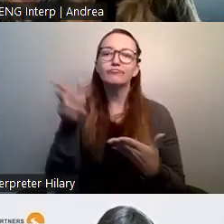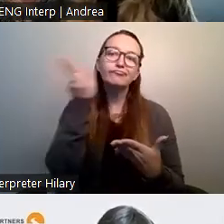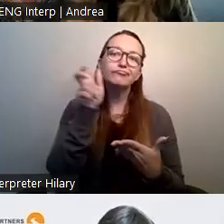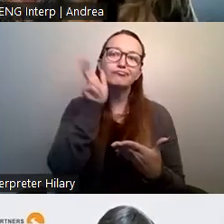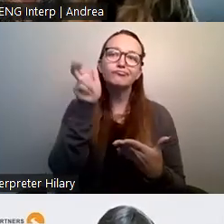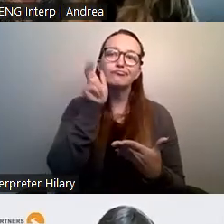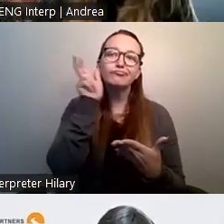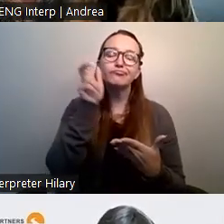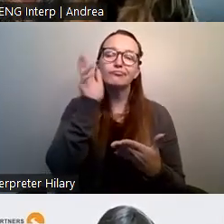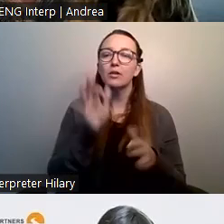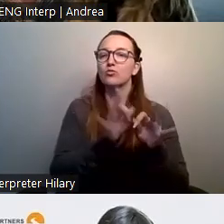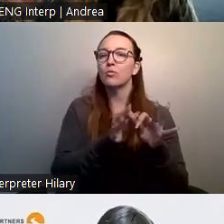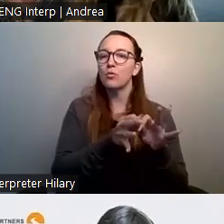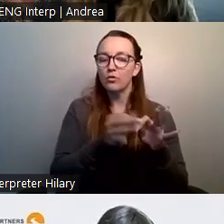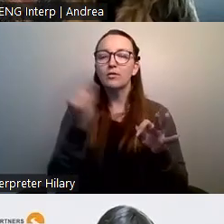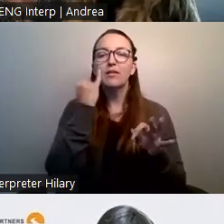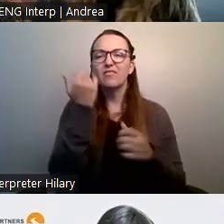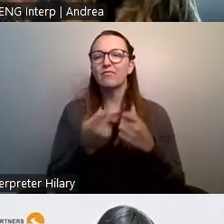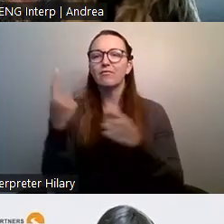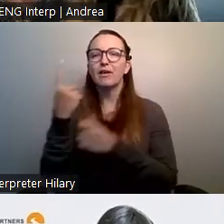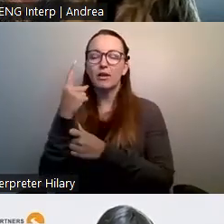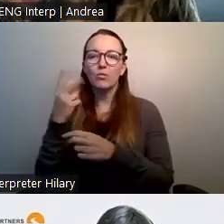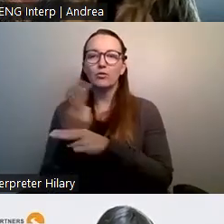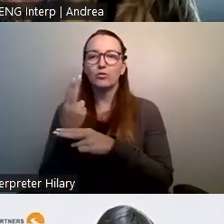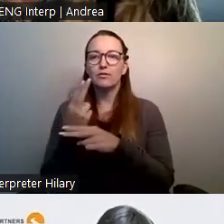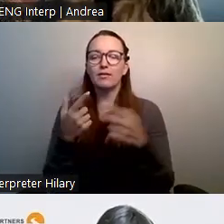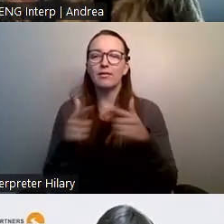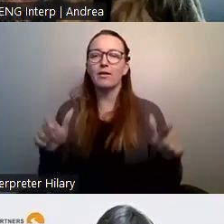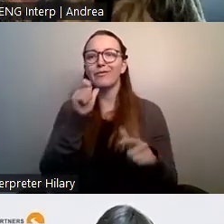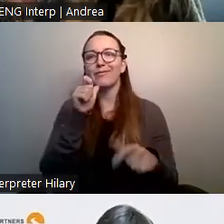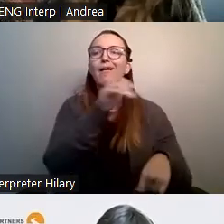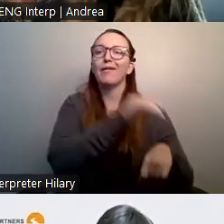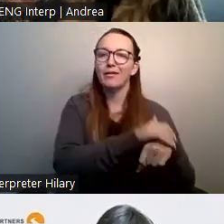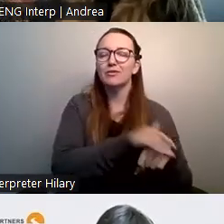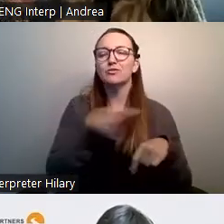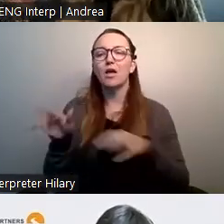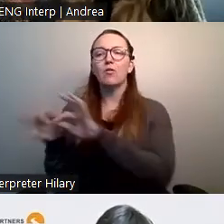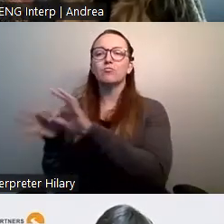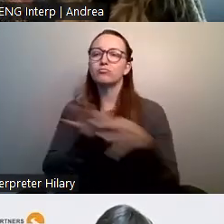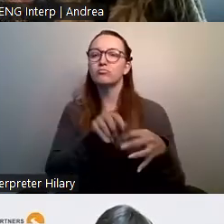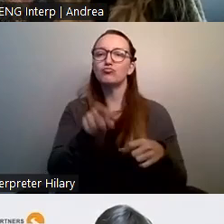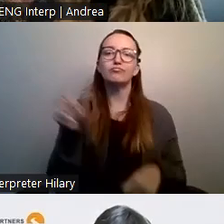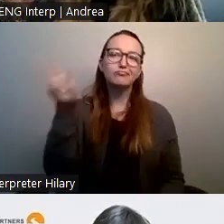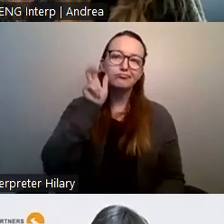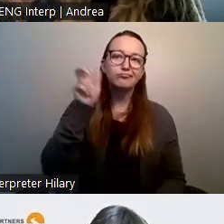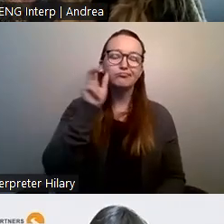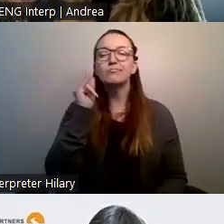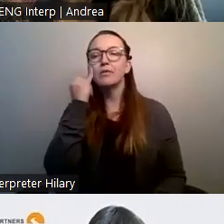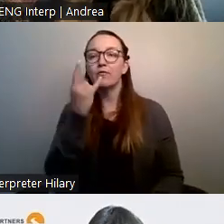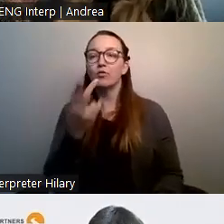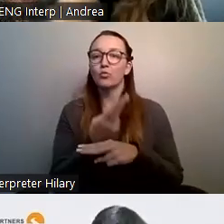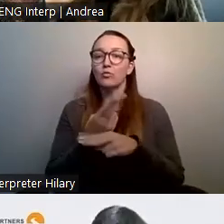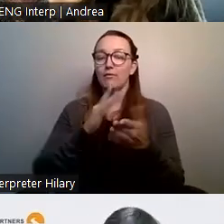interpreter's rendition in case anybody participates in a language other than English. Okay, if you're in a tablet or a smart